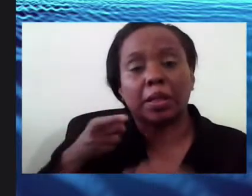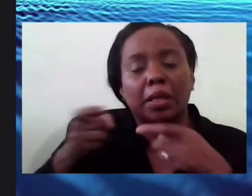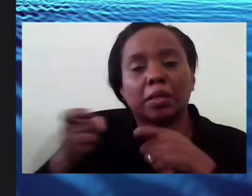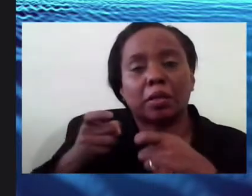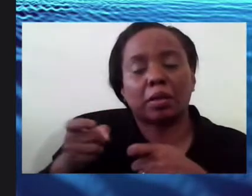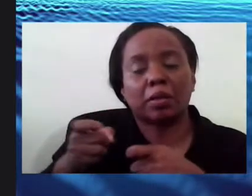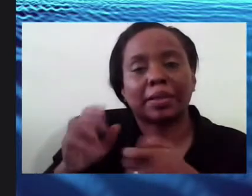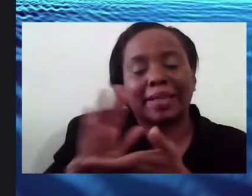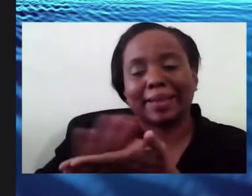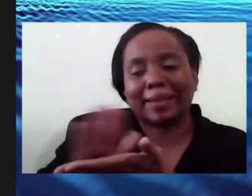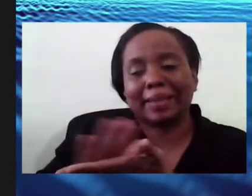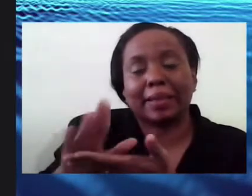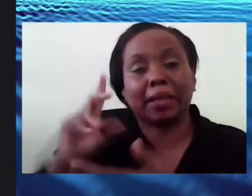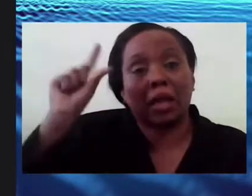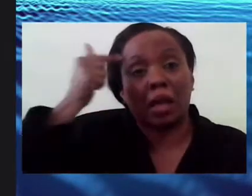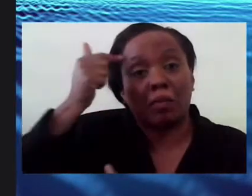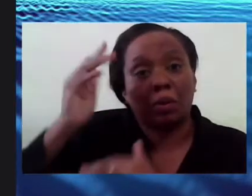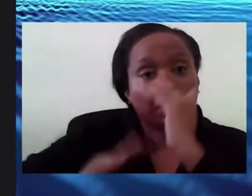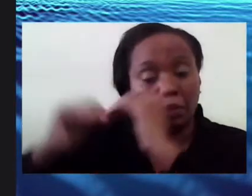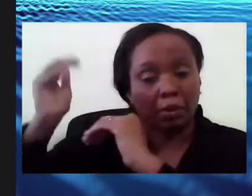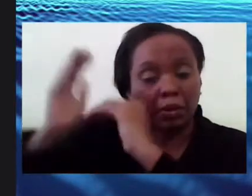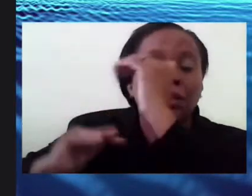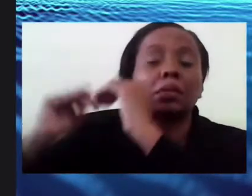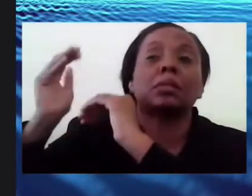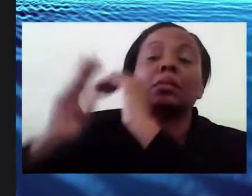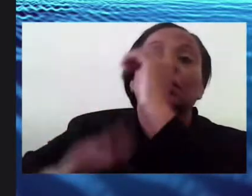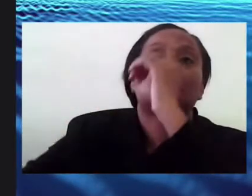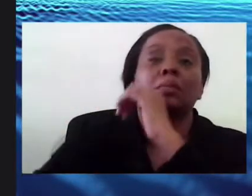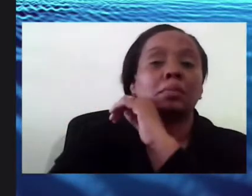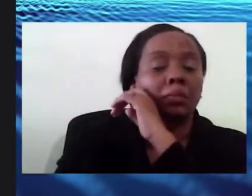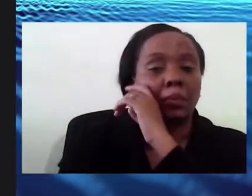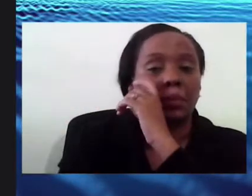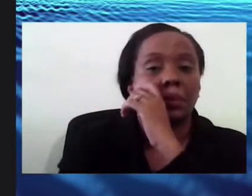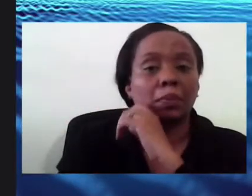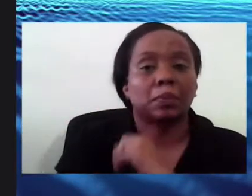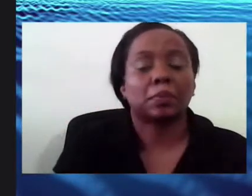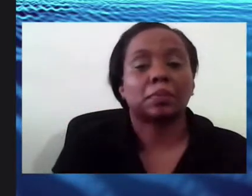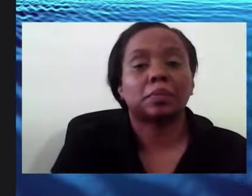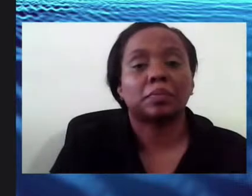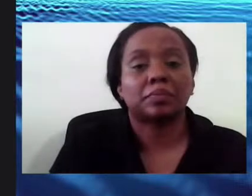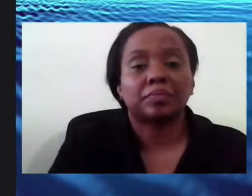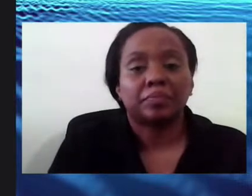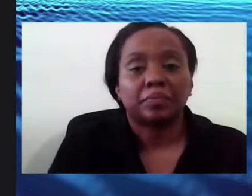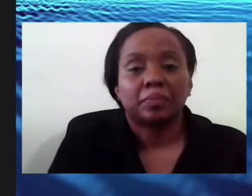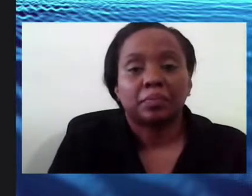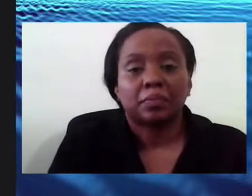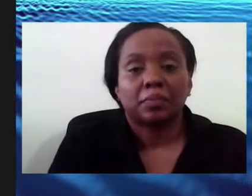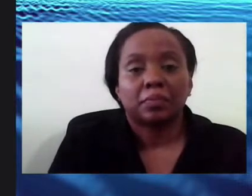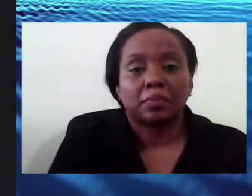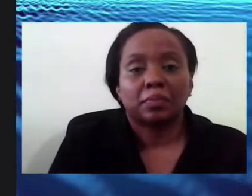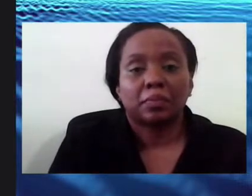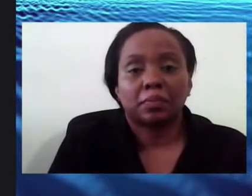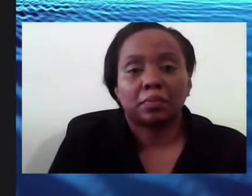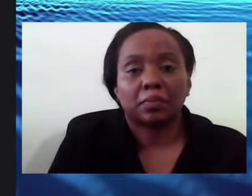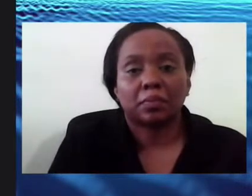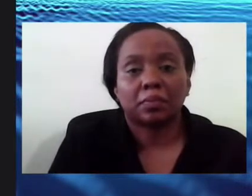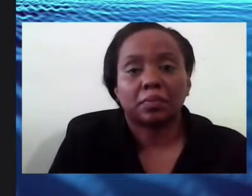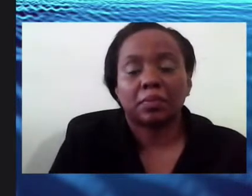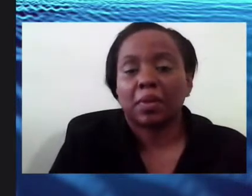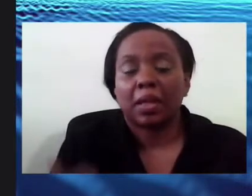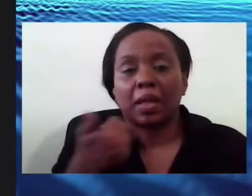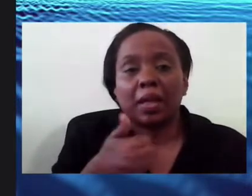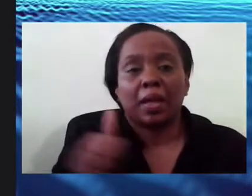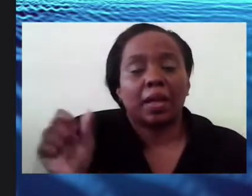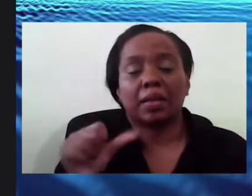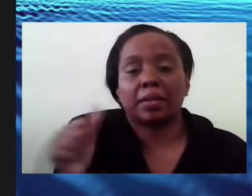can you give any indication as to if any of the key agencies are going to be offline during these